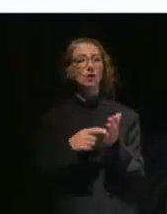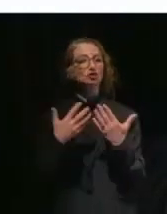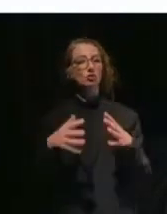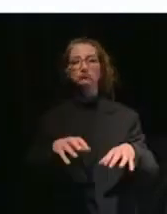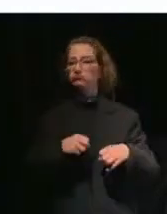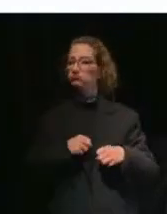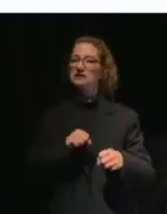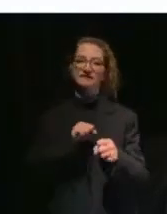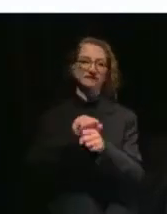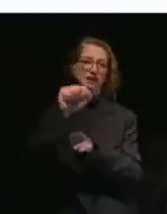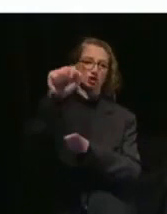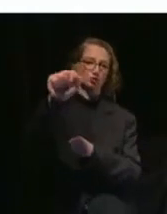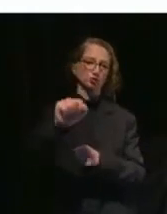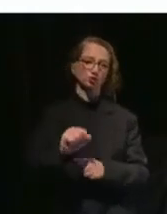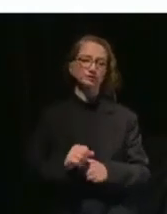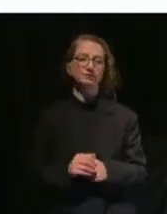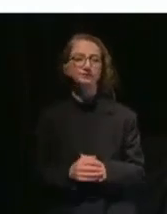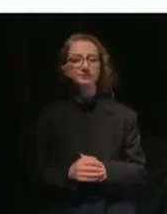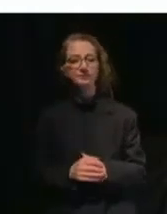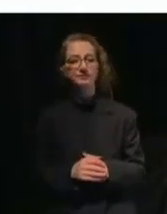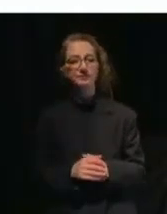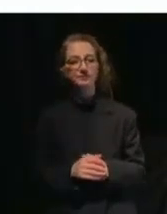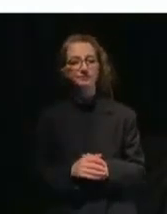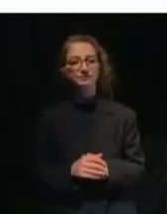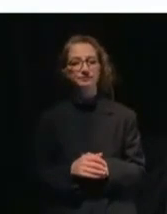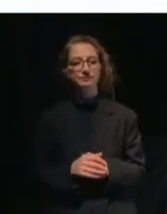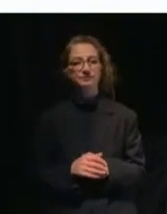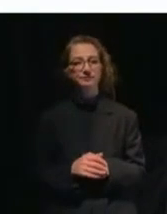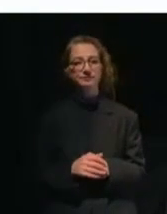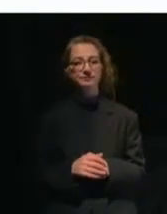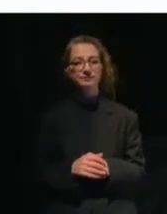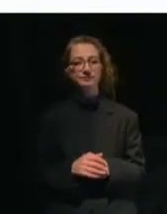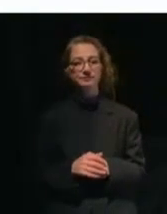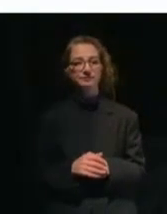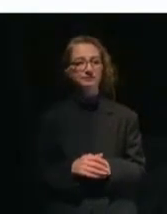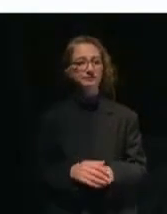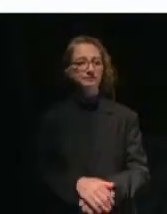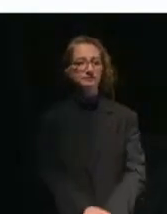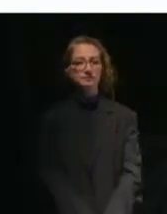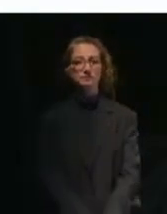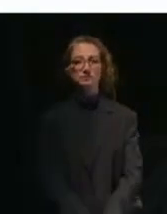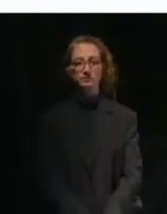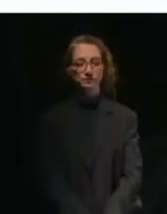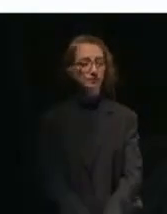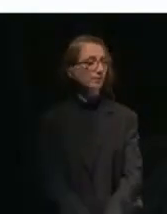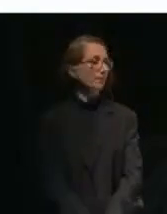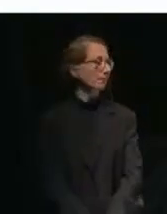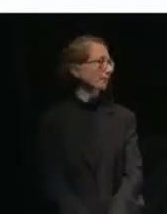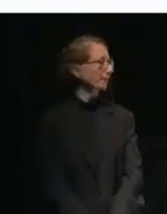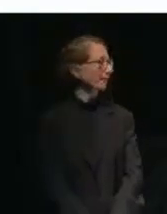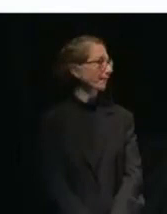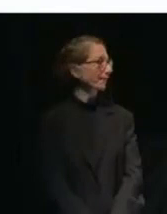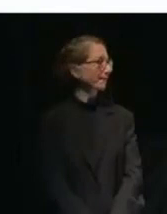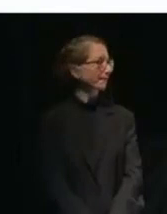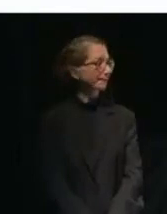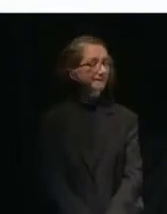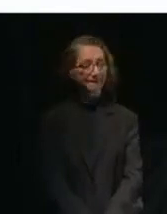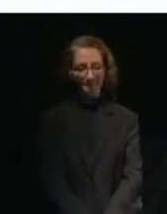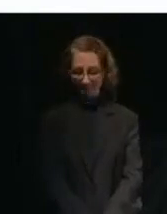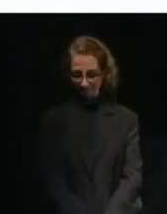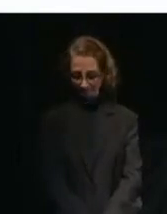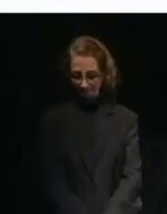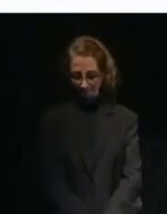but everyone we spoke to wanted greater representation in lobbying work.